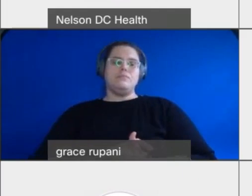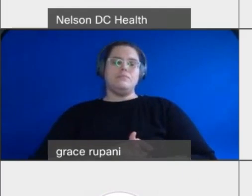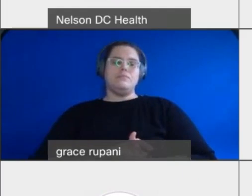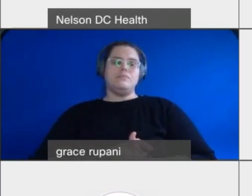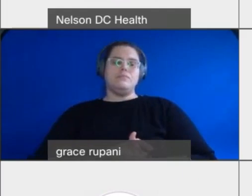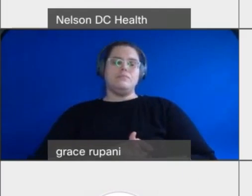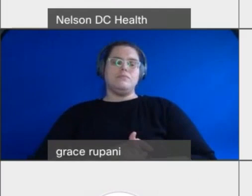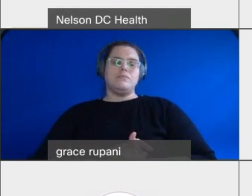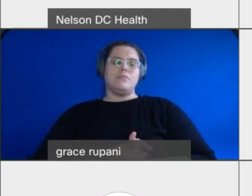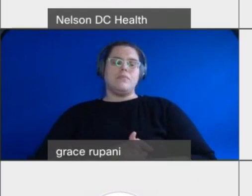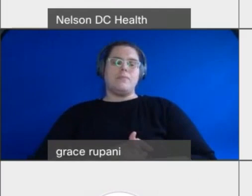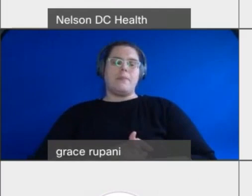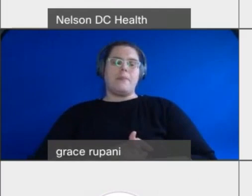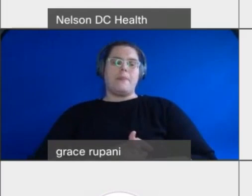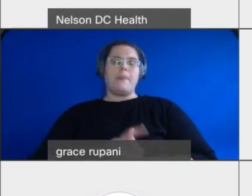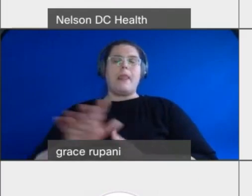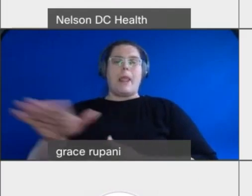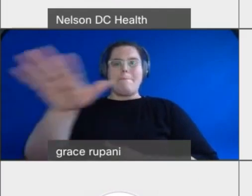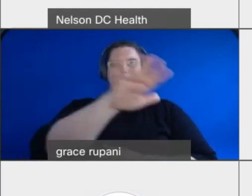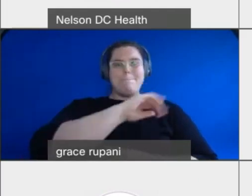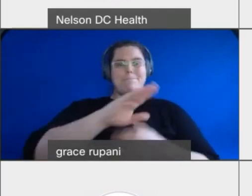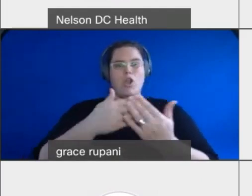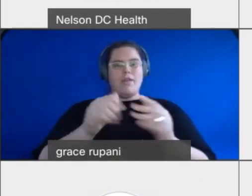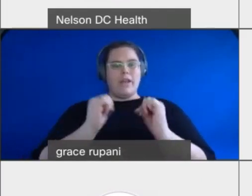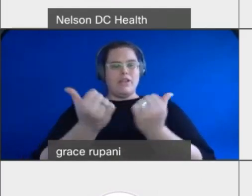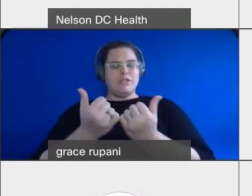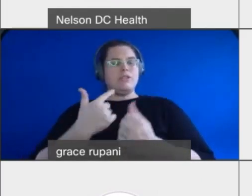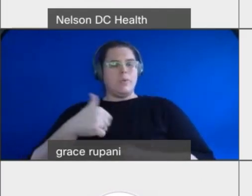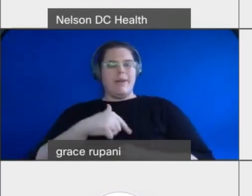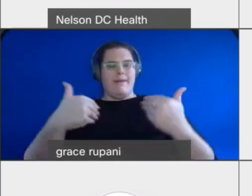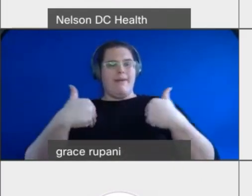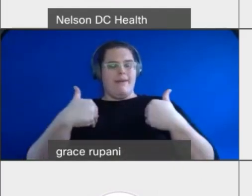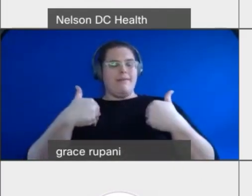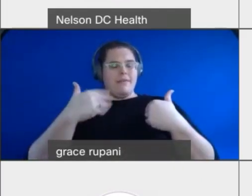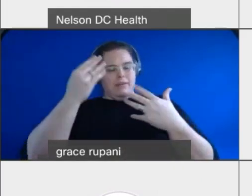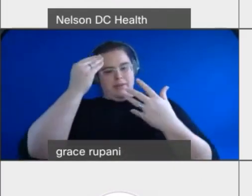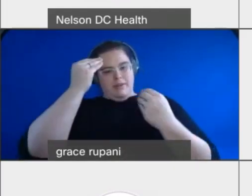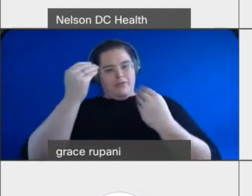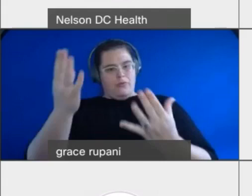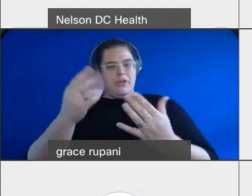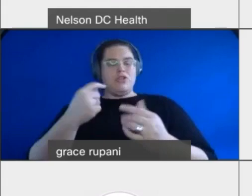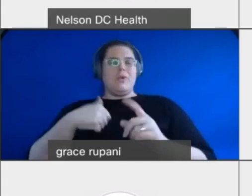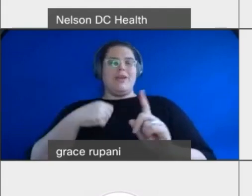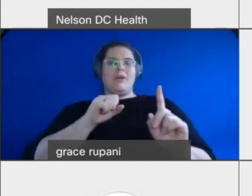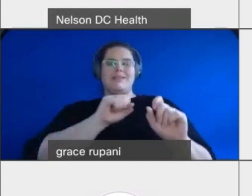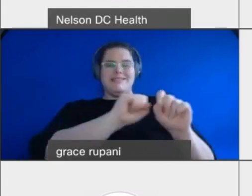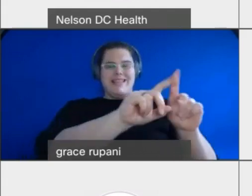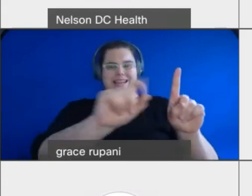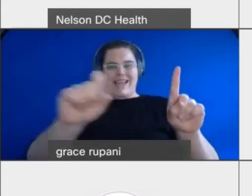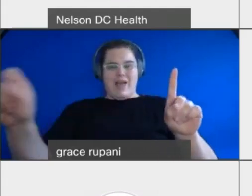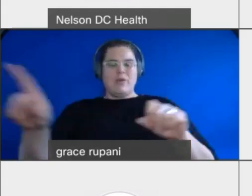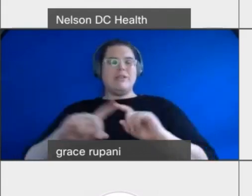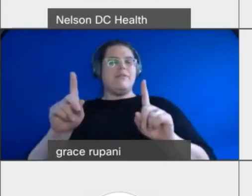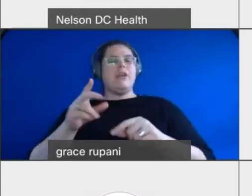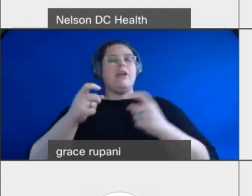directors of nursing across all the agencies about what to expect after getting the vaccine. We were sending it out thinking about the people